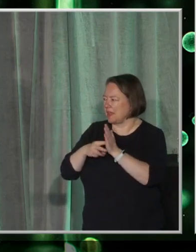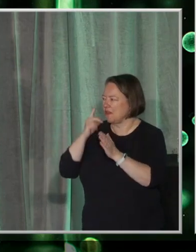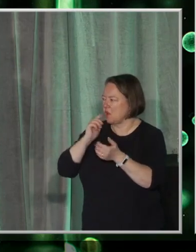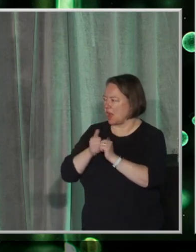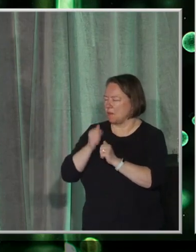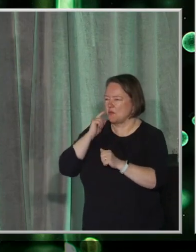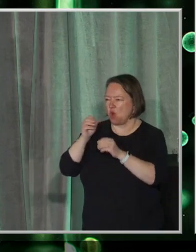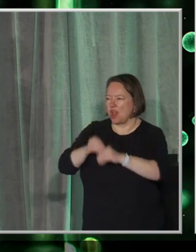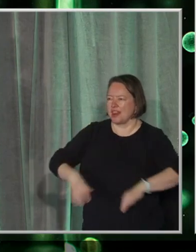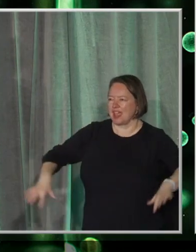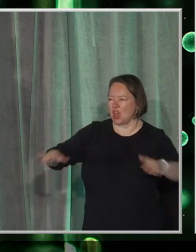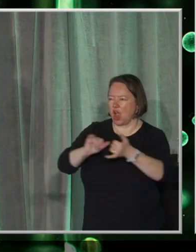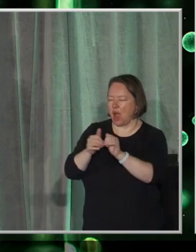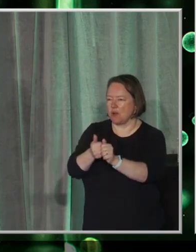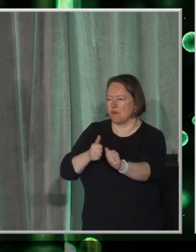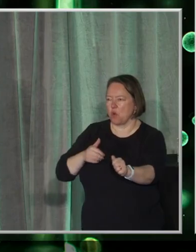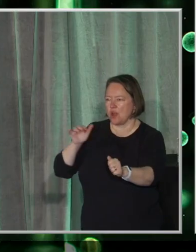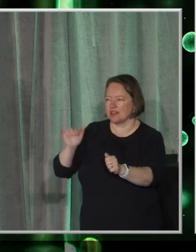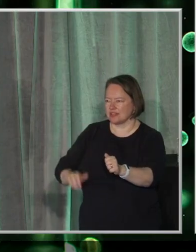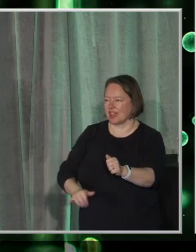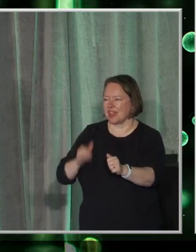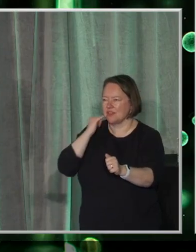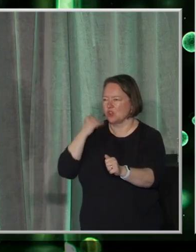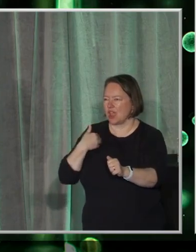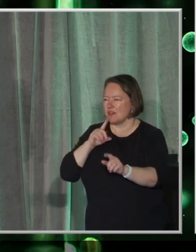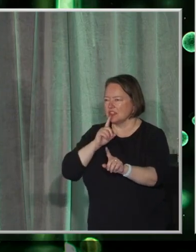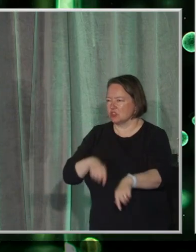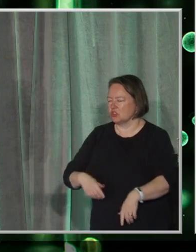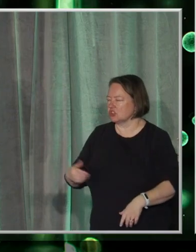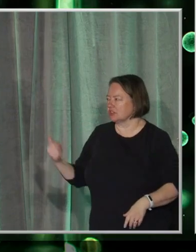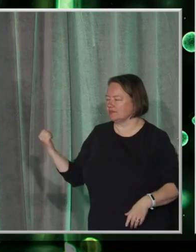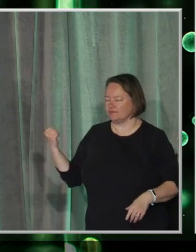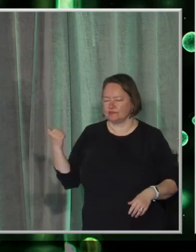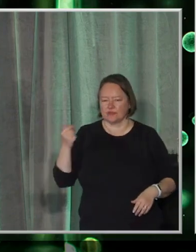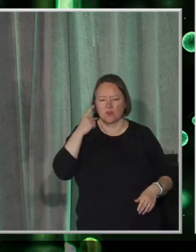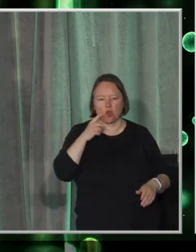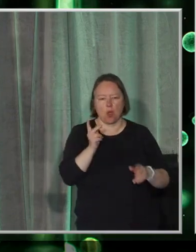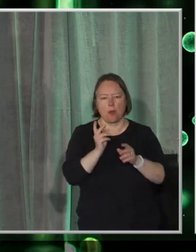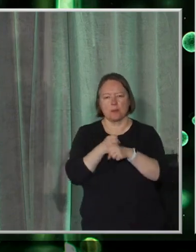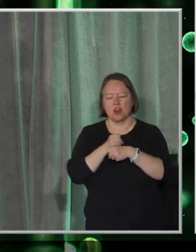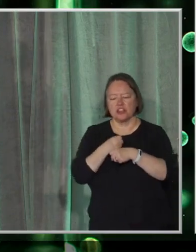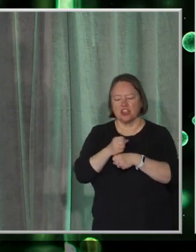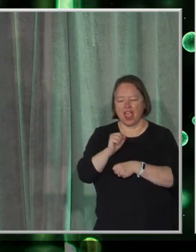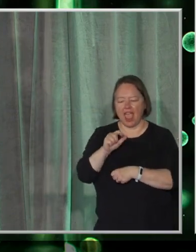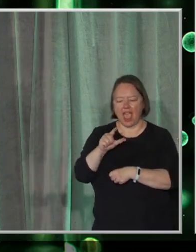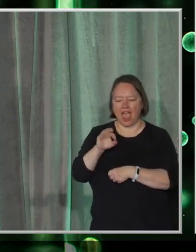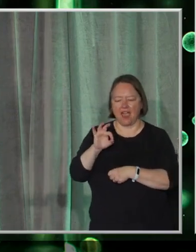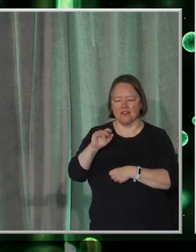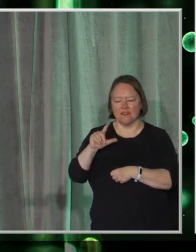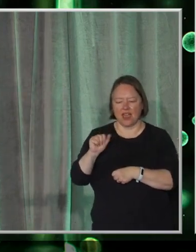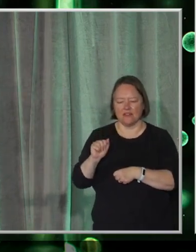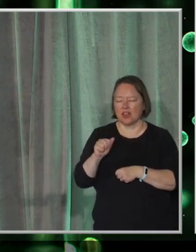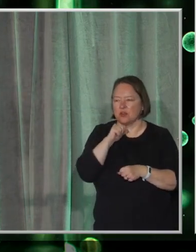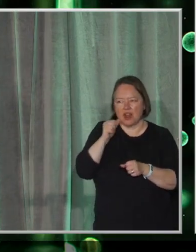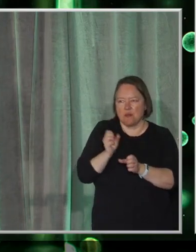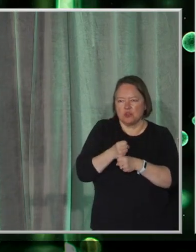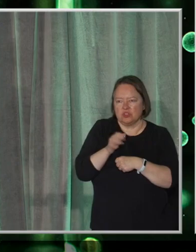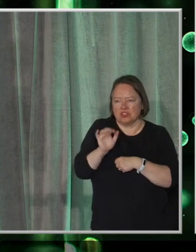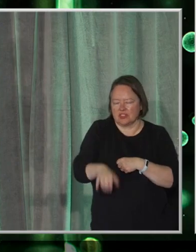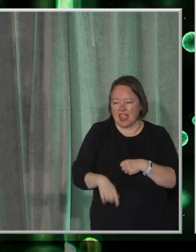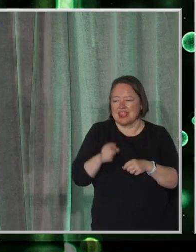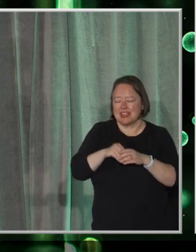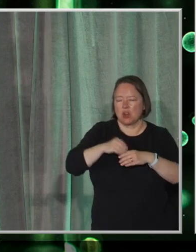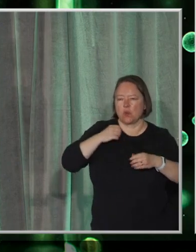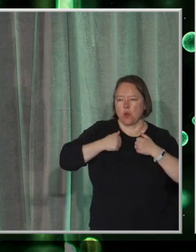land, or how are you avoiding that if you have a solution? Yeah, for the production of alfalfa, we won't be the one producing. As I said, in Rwanda,